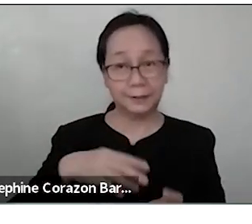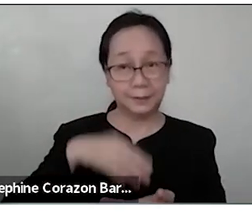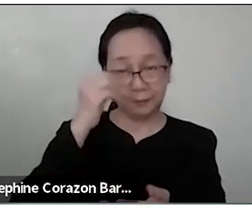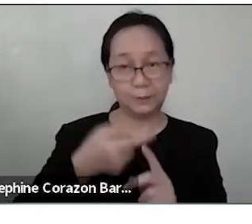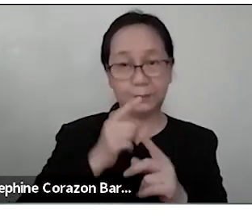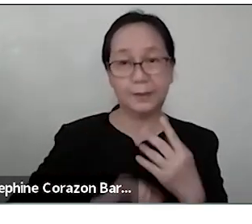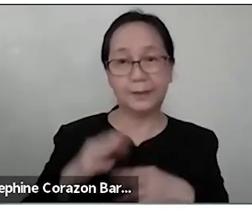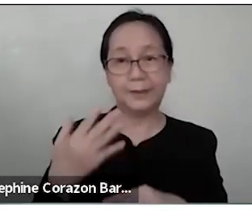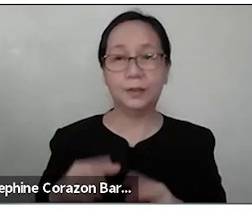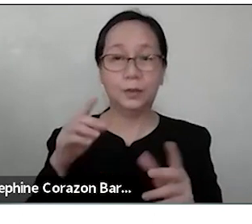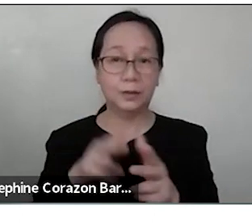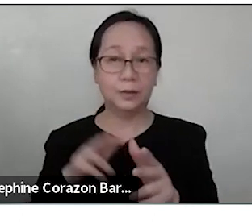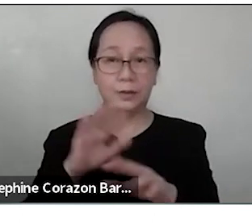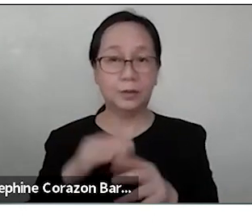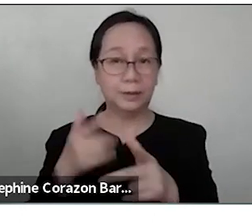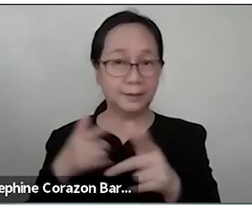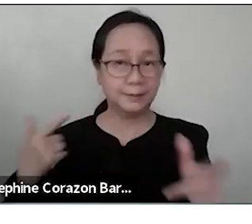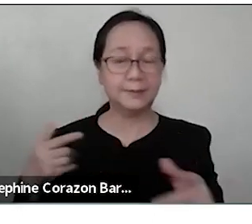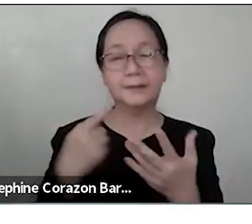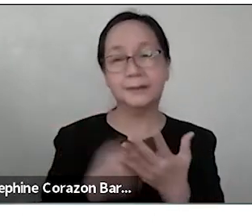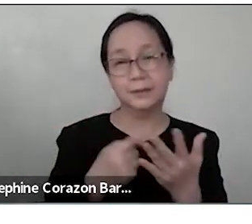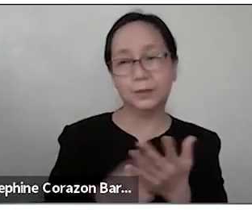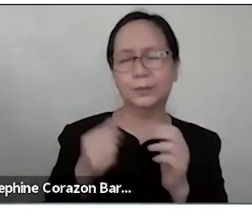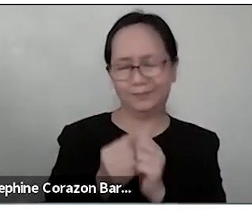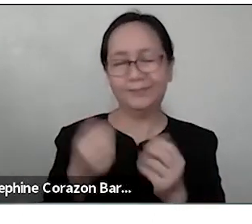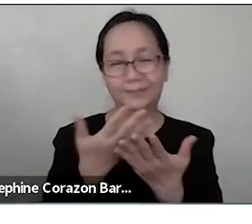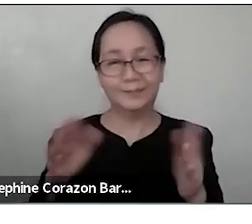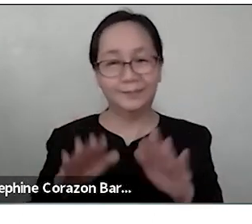conducting online discussions with children and activities with them, because